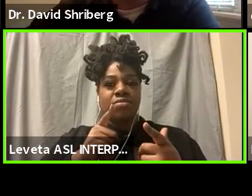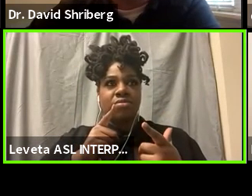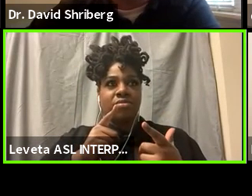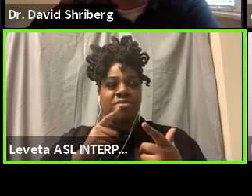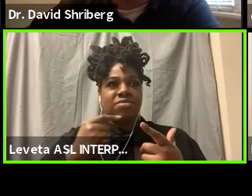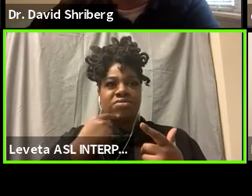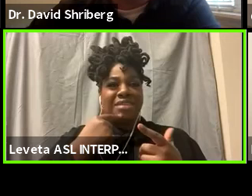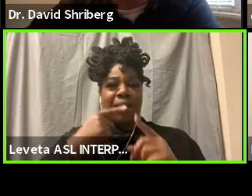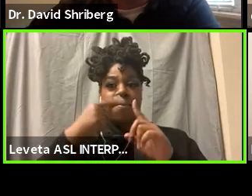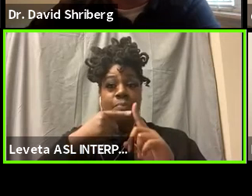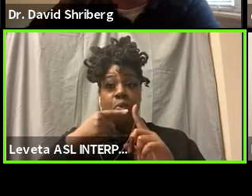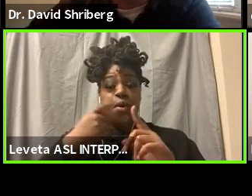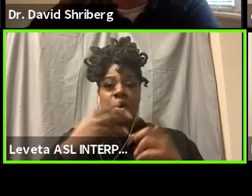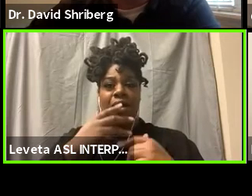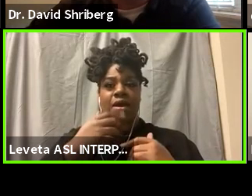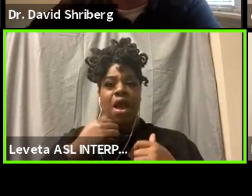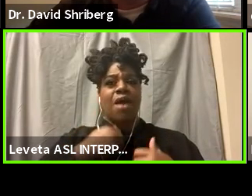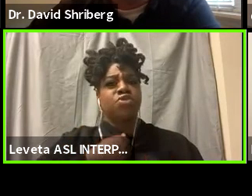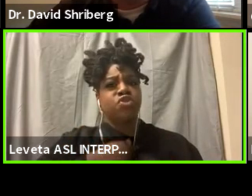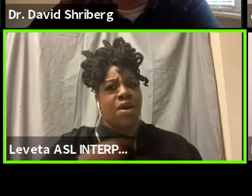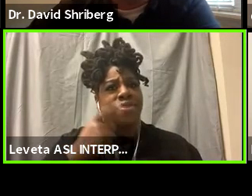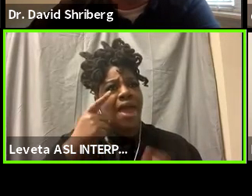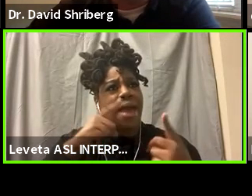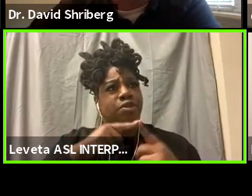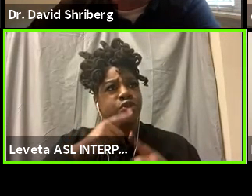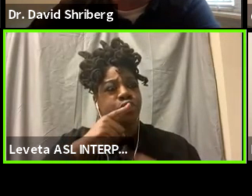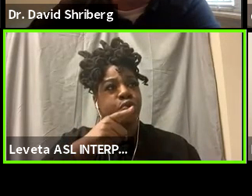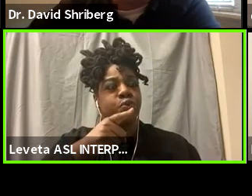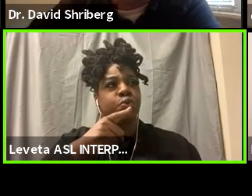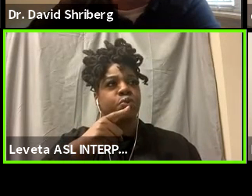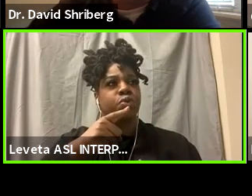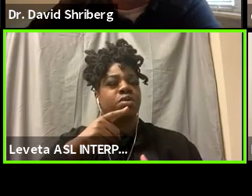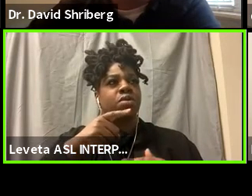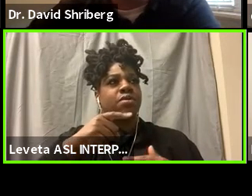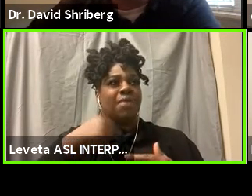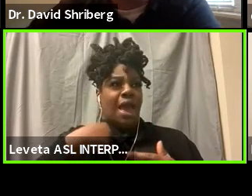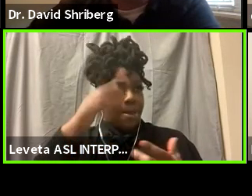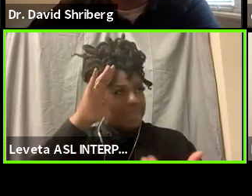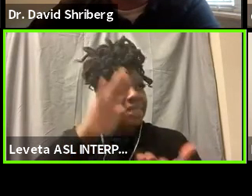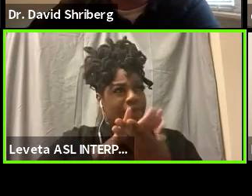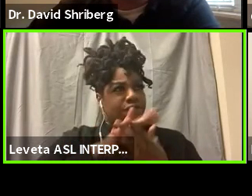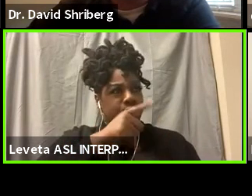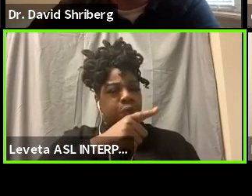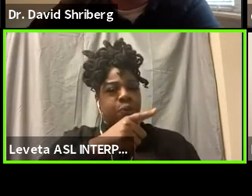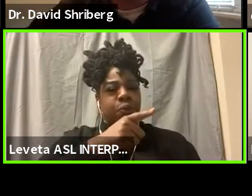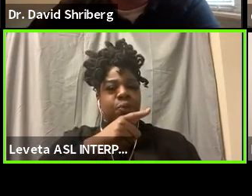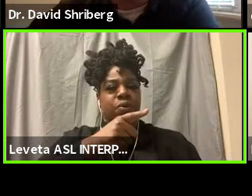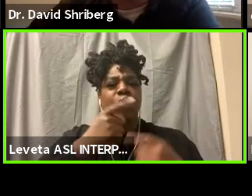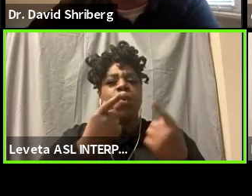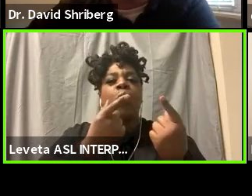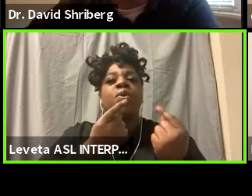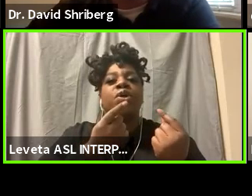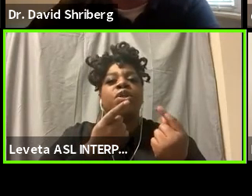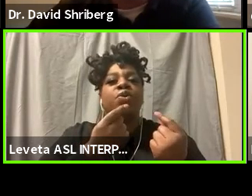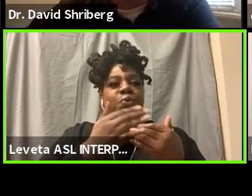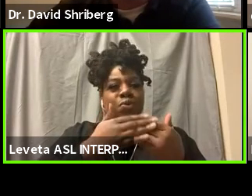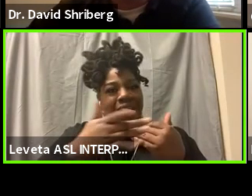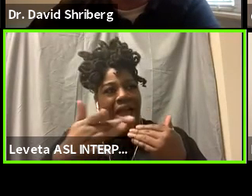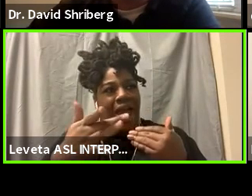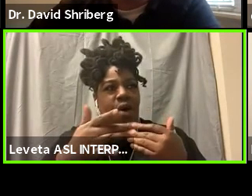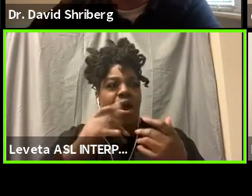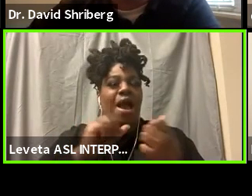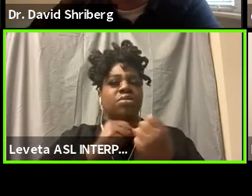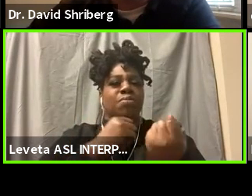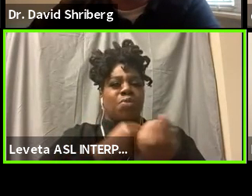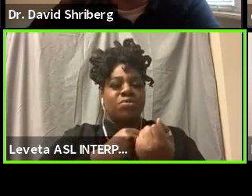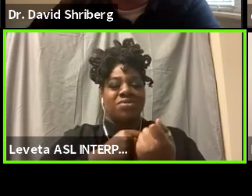I'm sorry that happened to you, right? And what can we do from here? That is just so powerful, and that elevates the conversation